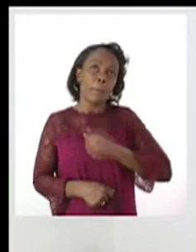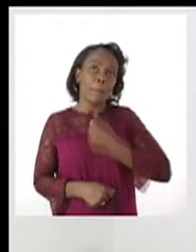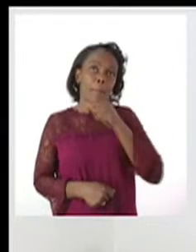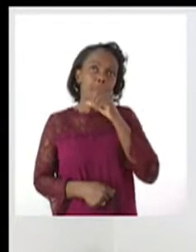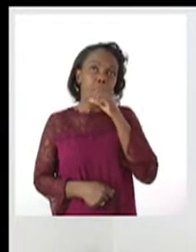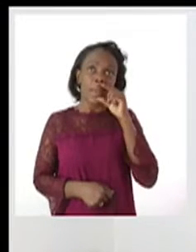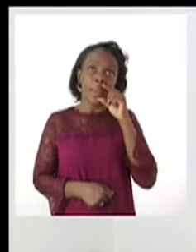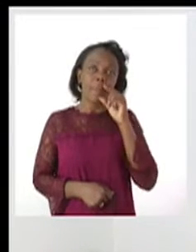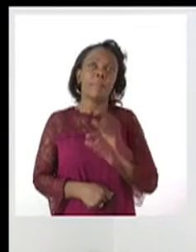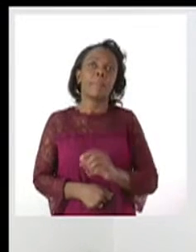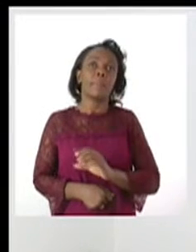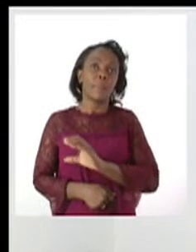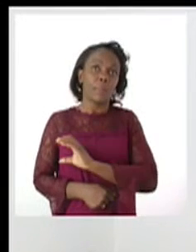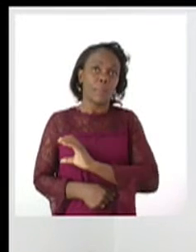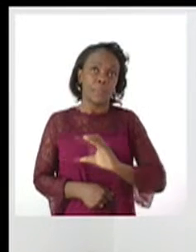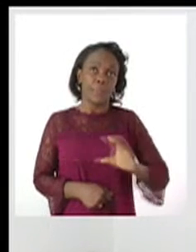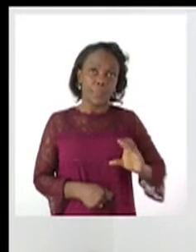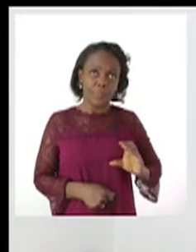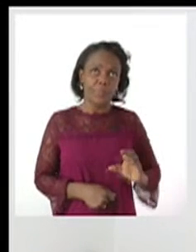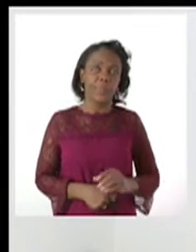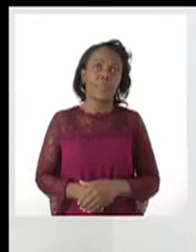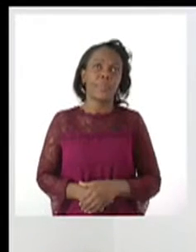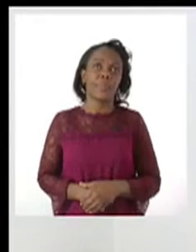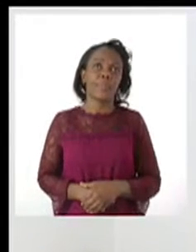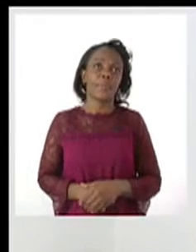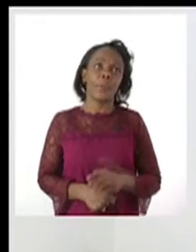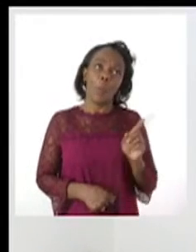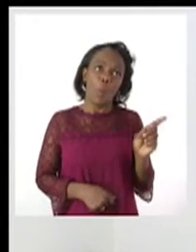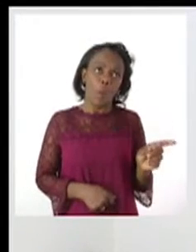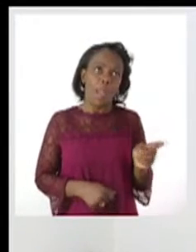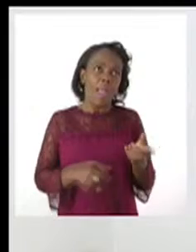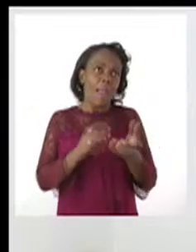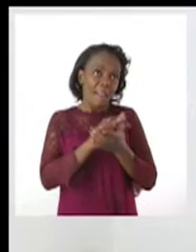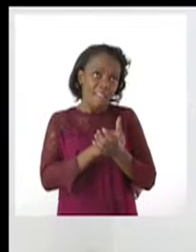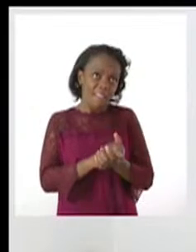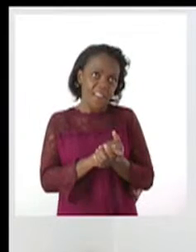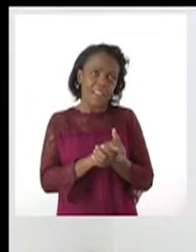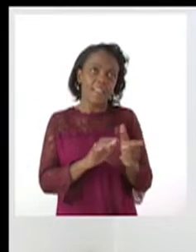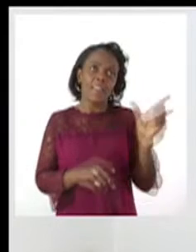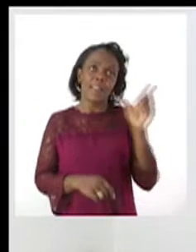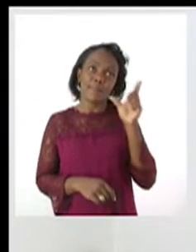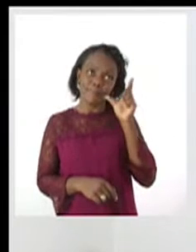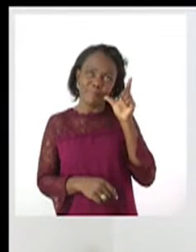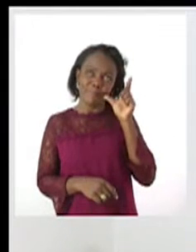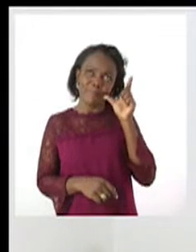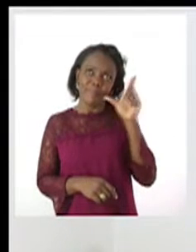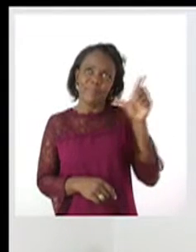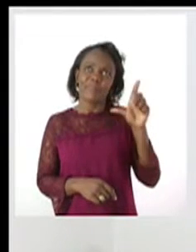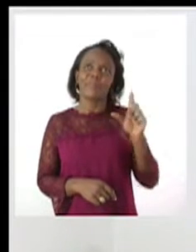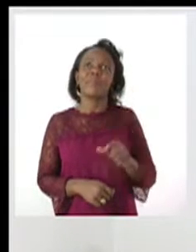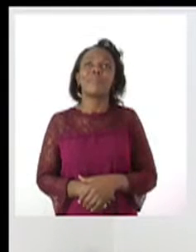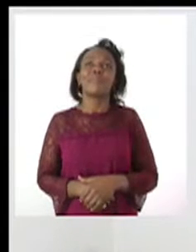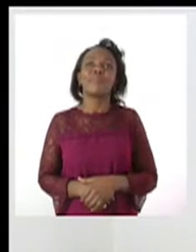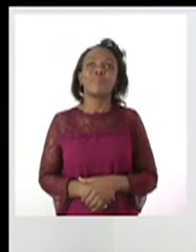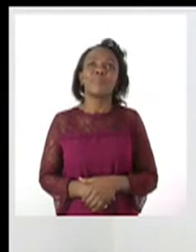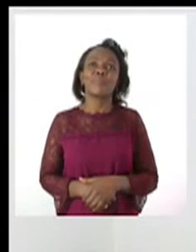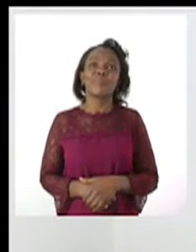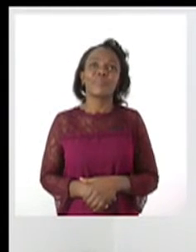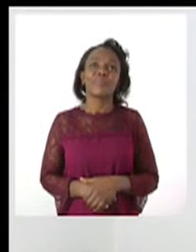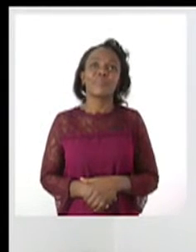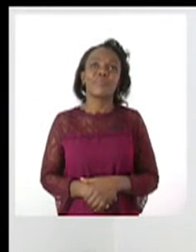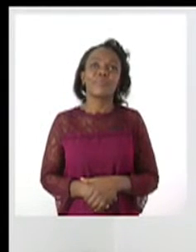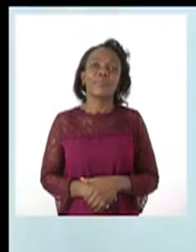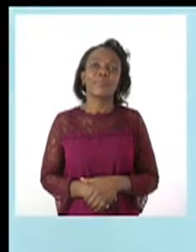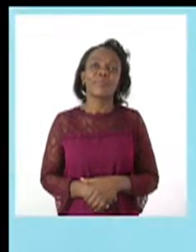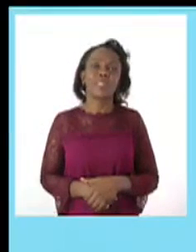My name is Teacher Mudabeti, and here with my friend Landre.